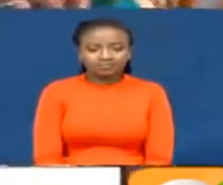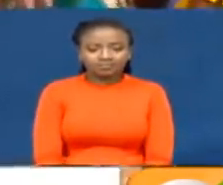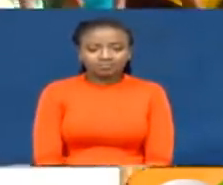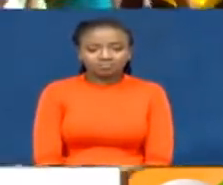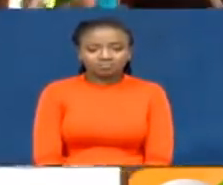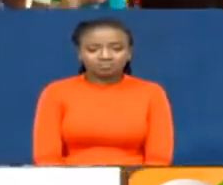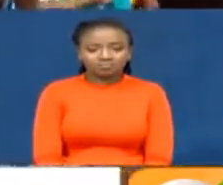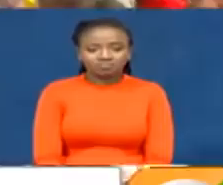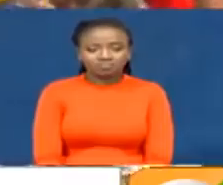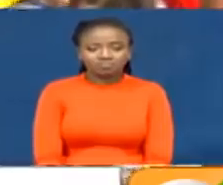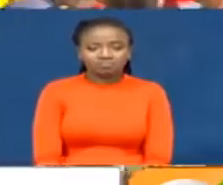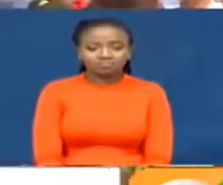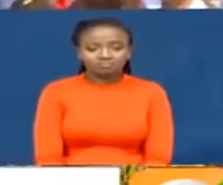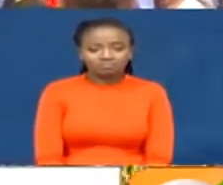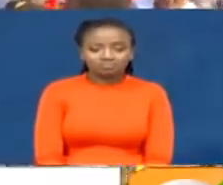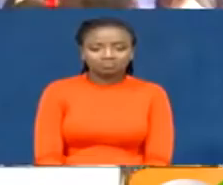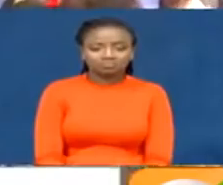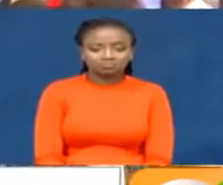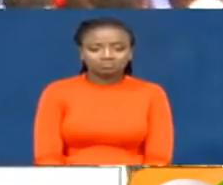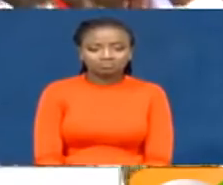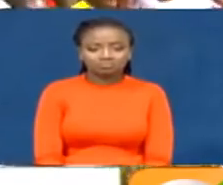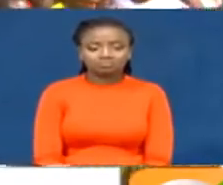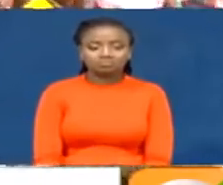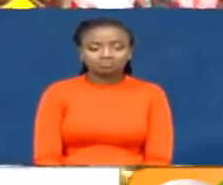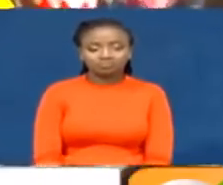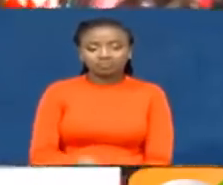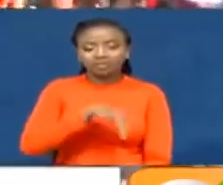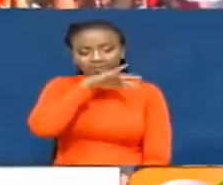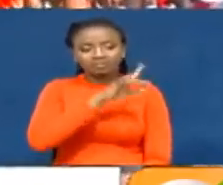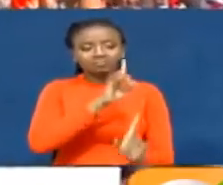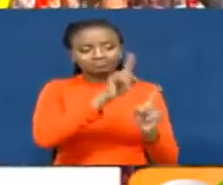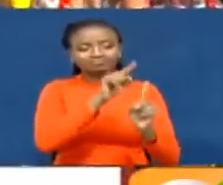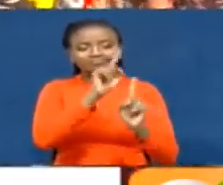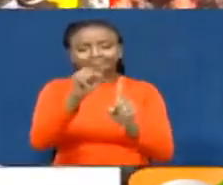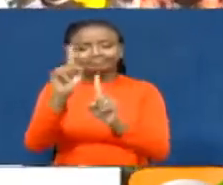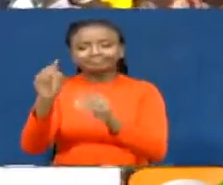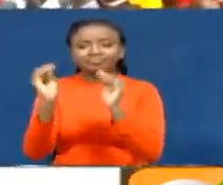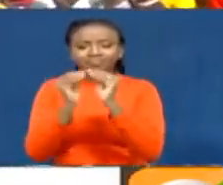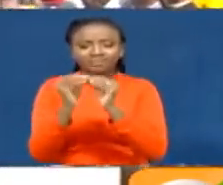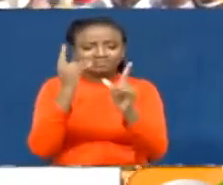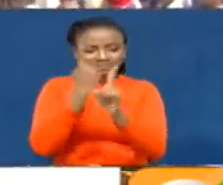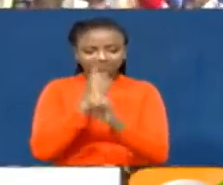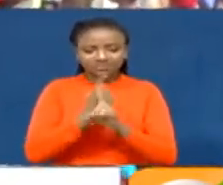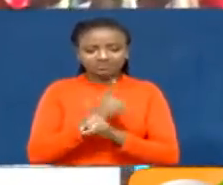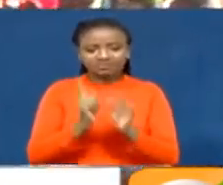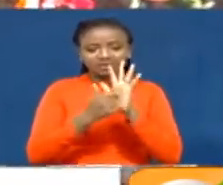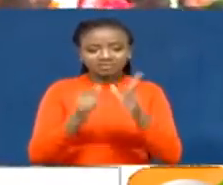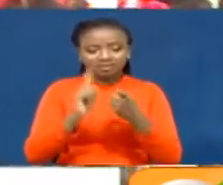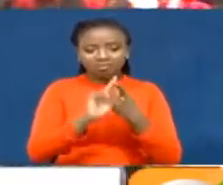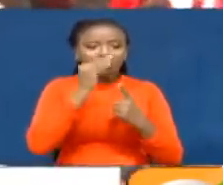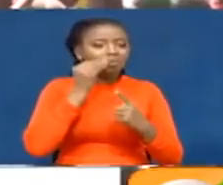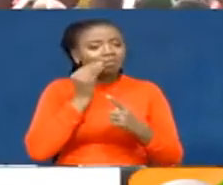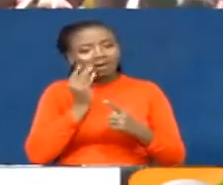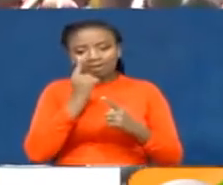ODM leader Raila Odinga began his Sunday morning with a series of meetings at the home of Orange Party deputy leader Wickly